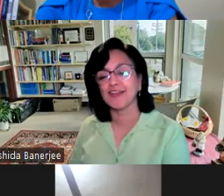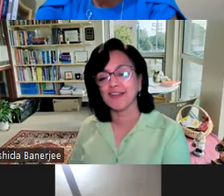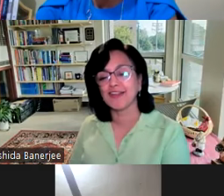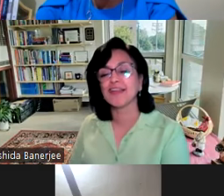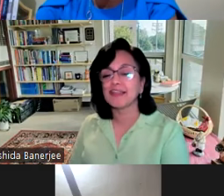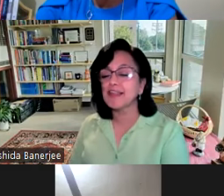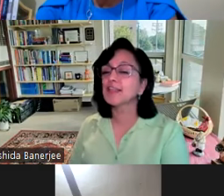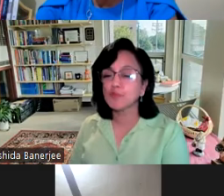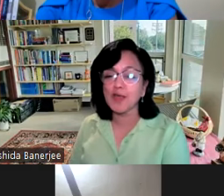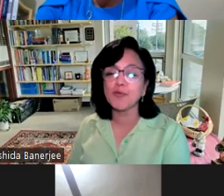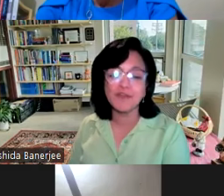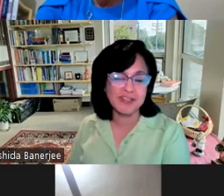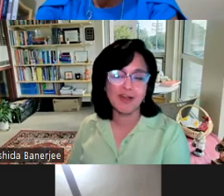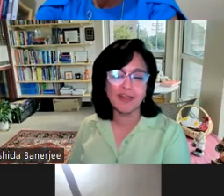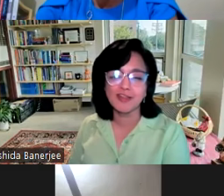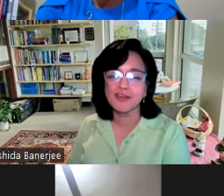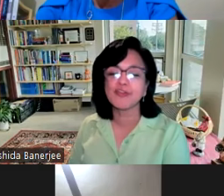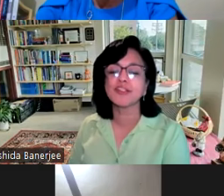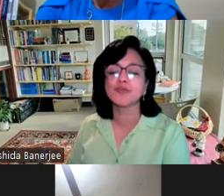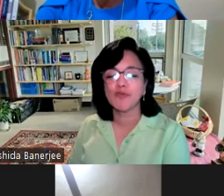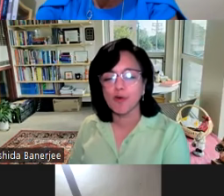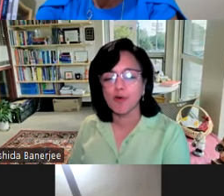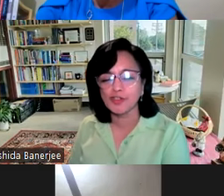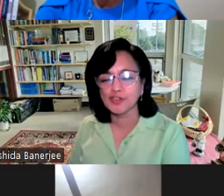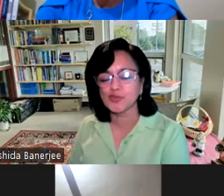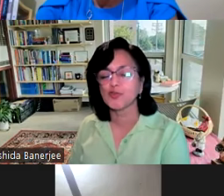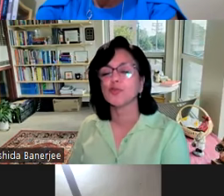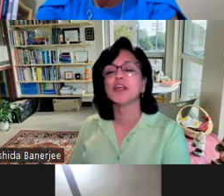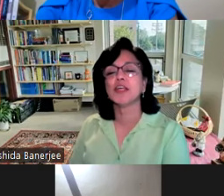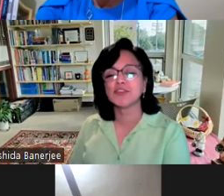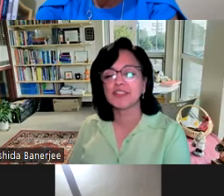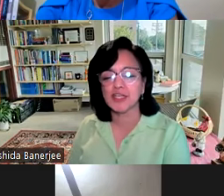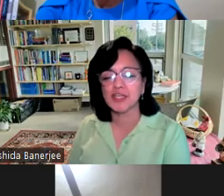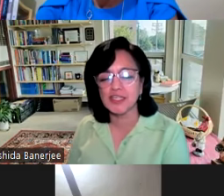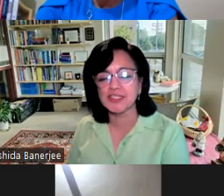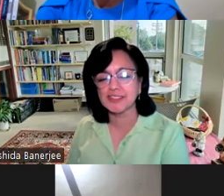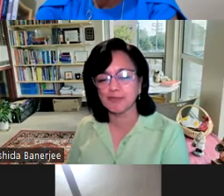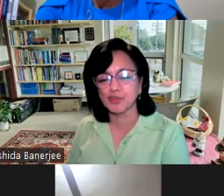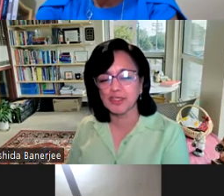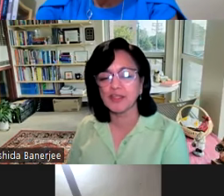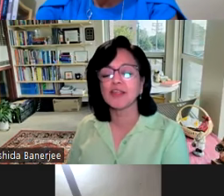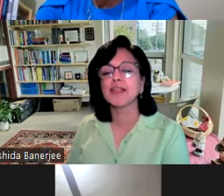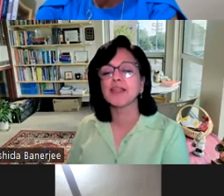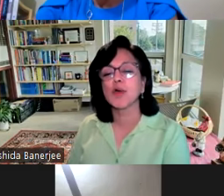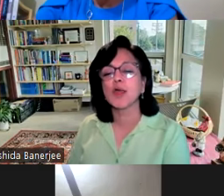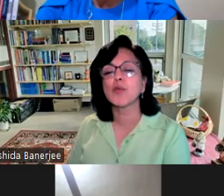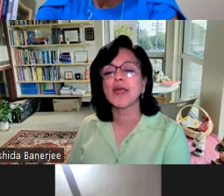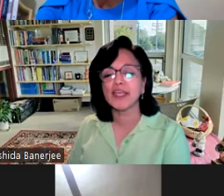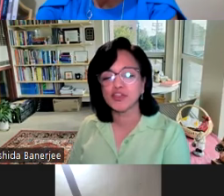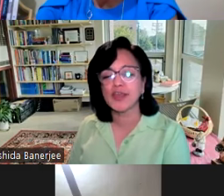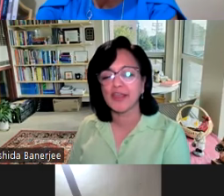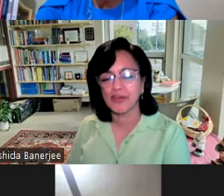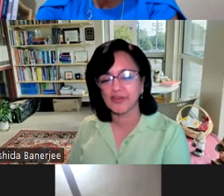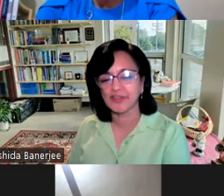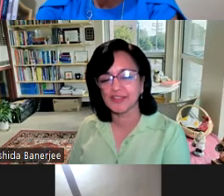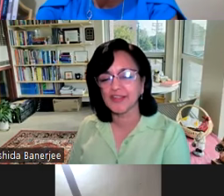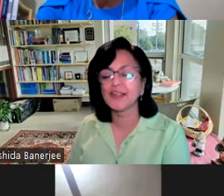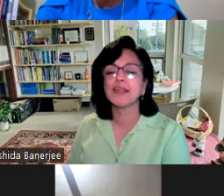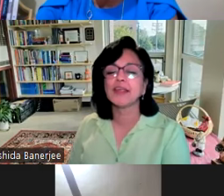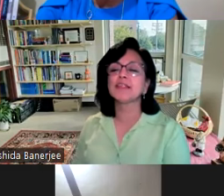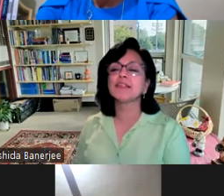right? That is why got the degrees, we've gone to school to study this subject. That is why we are